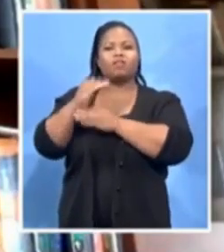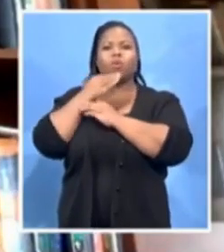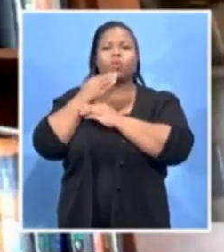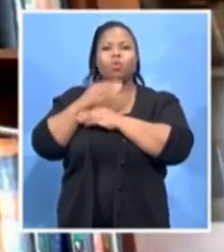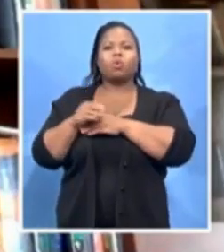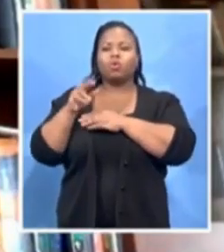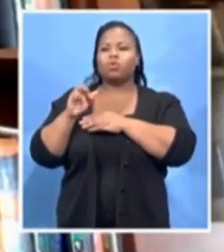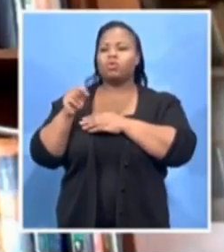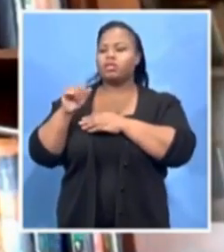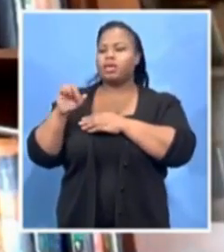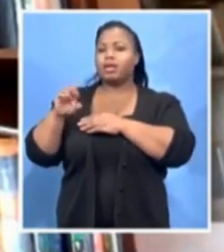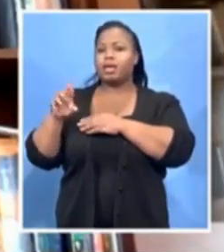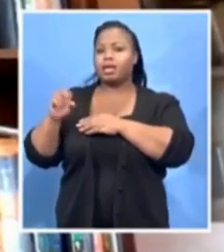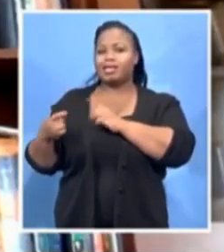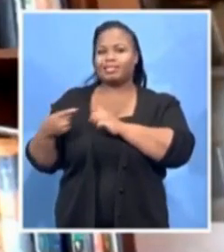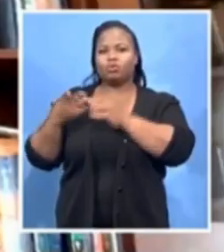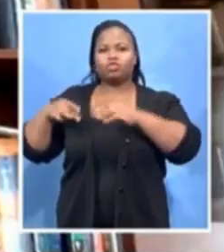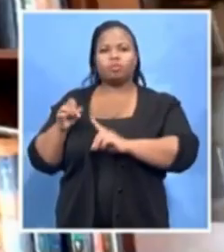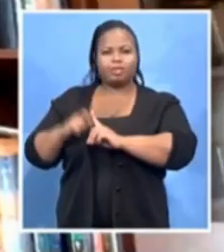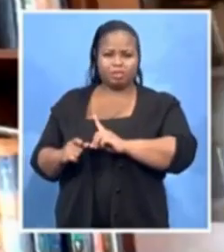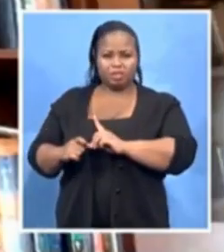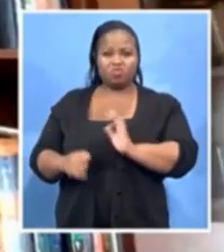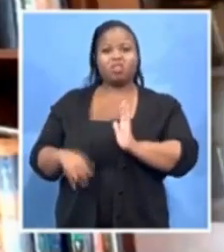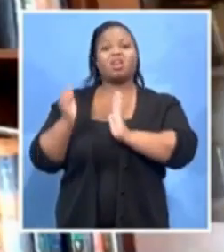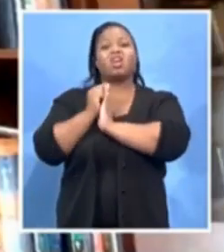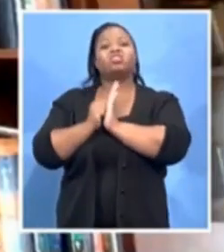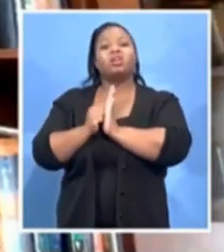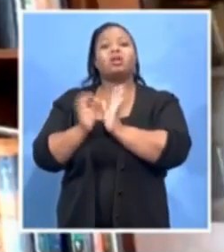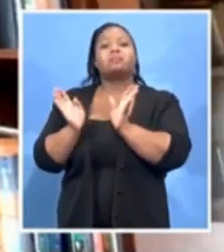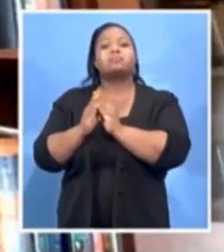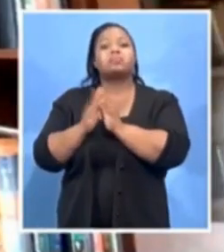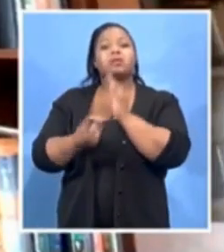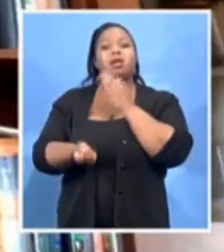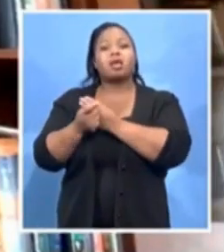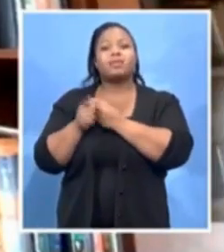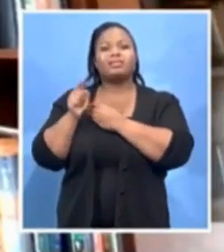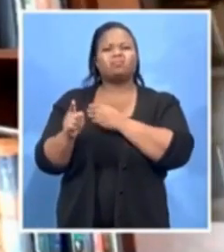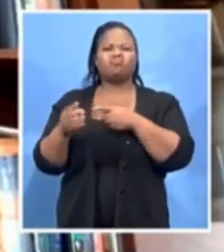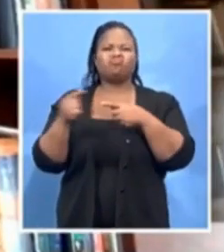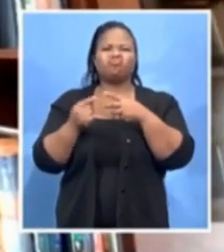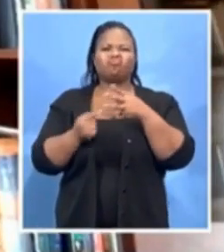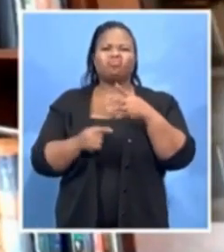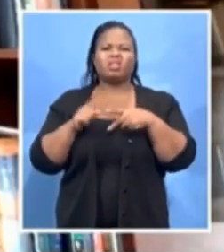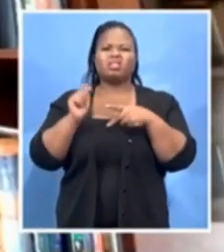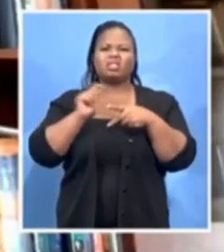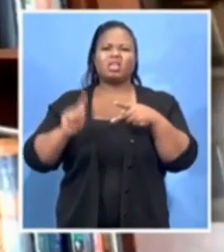the agenda of the frontline states, and which comprised Tanzania, Zimbabwe,